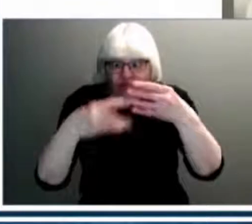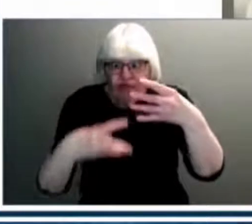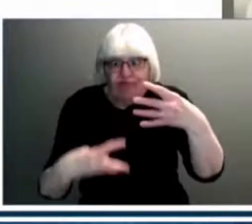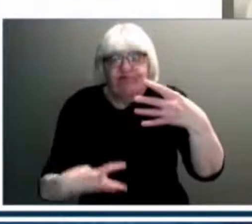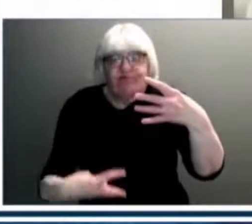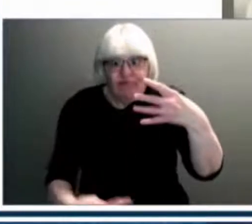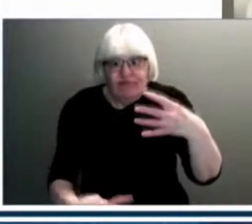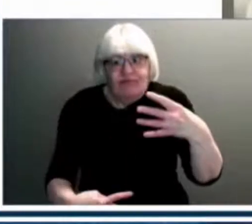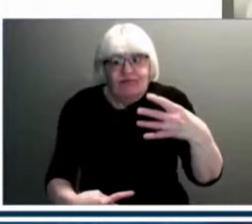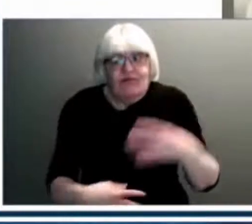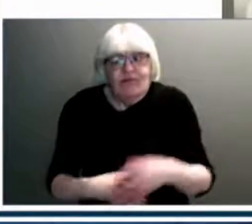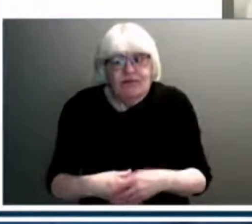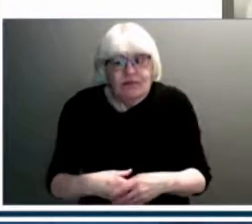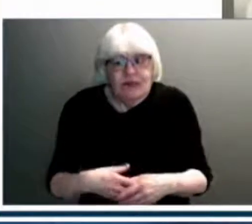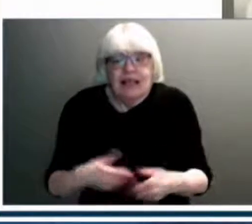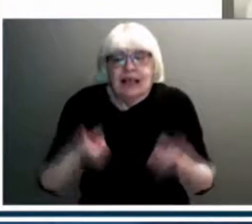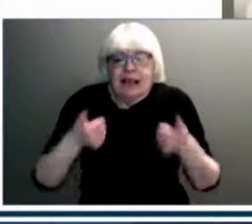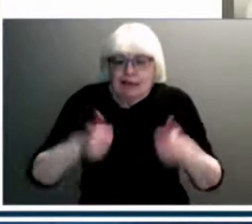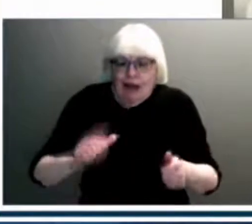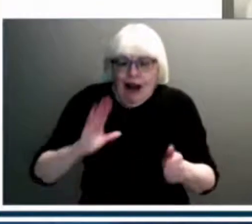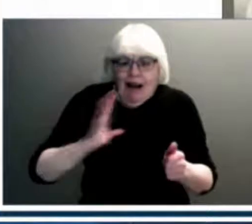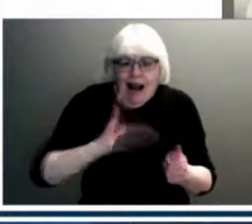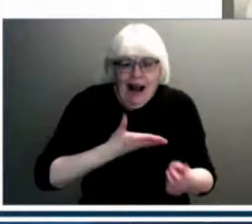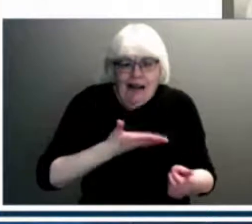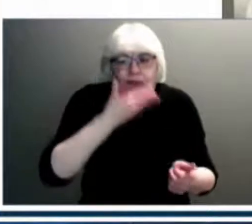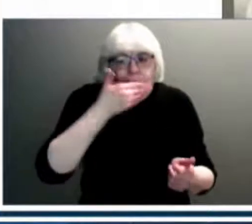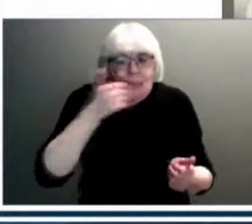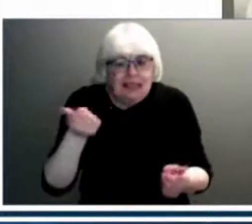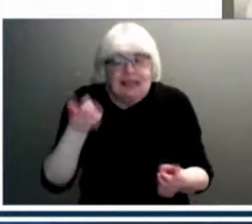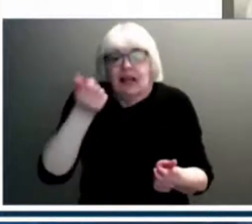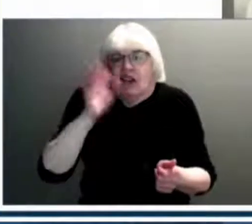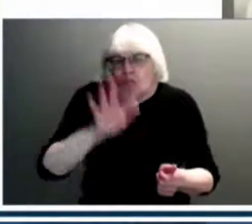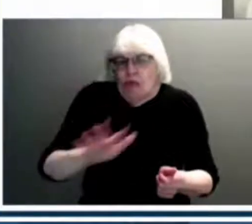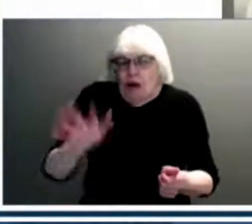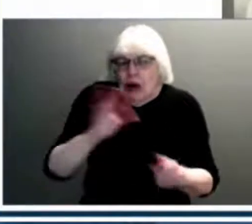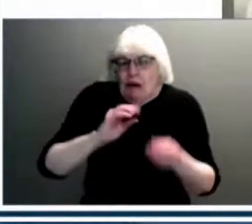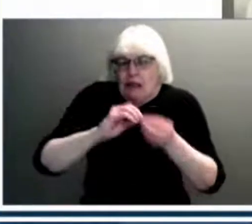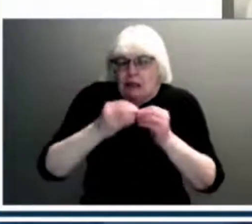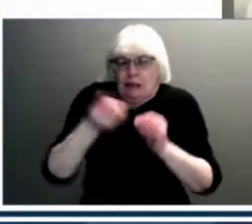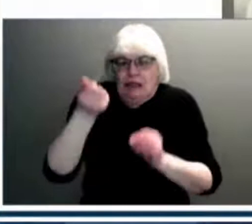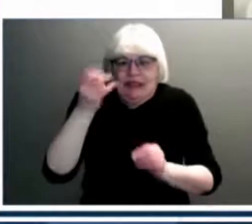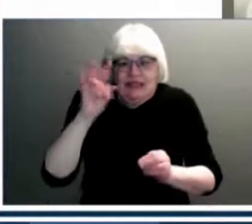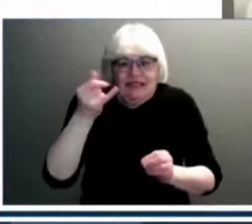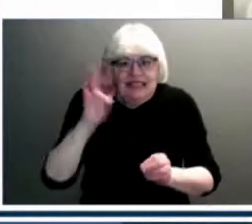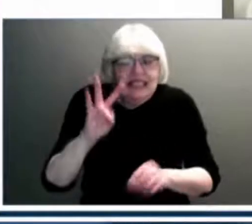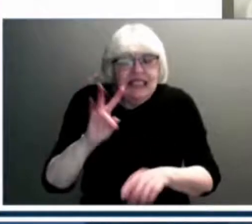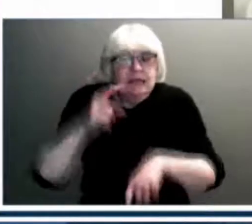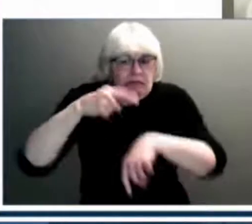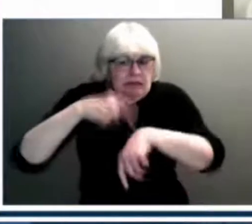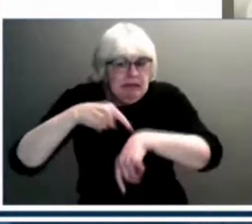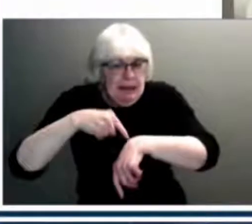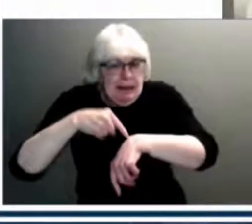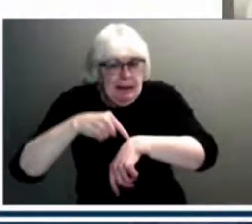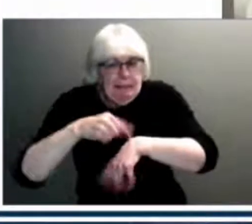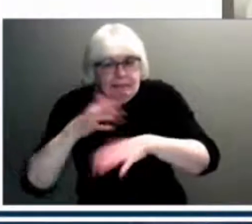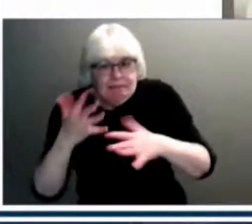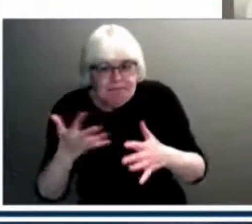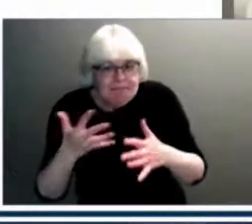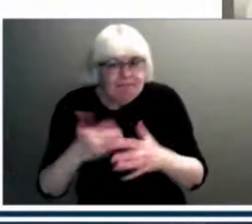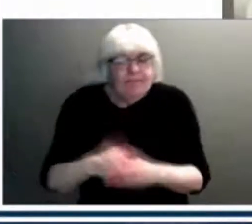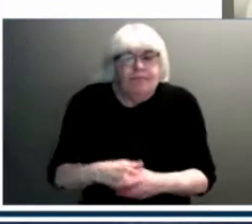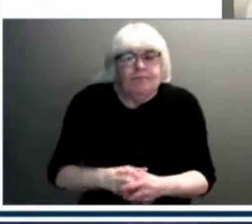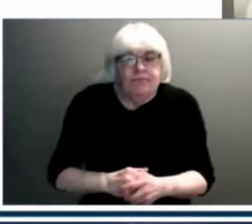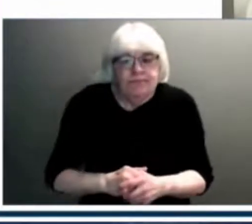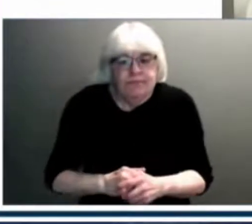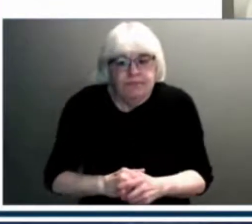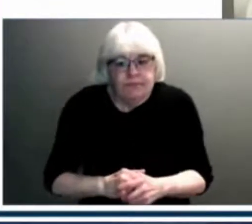17 or so folks that are joining us today in the time we have available. We'll take one question, one follow-up, starting with CTV's